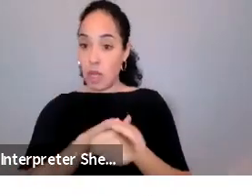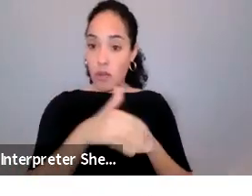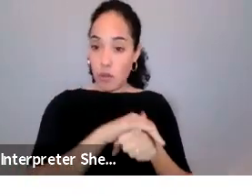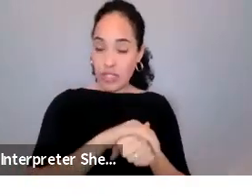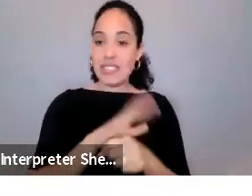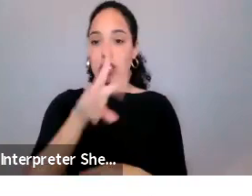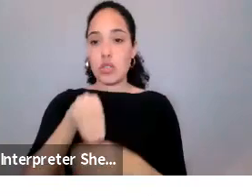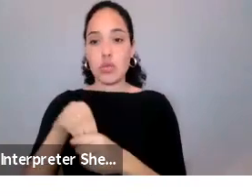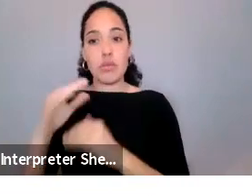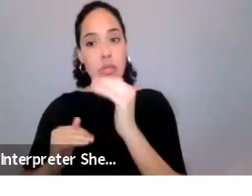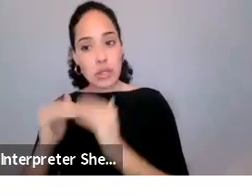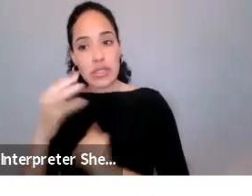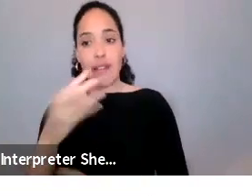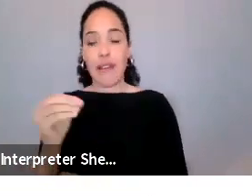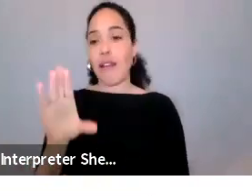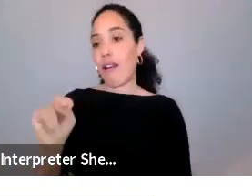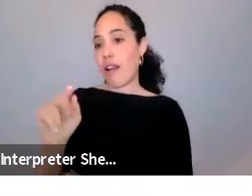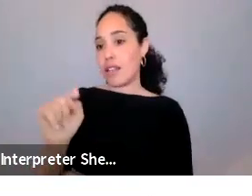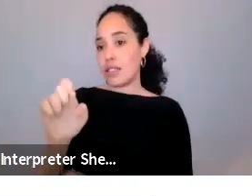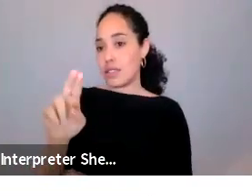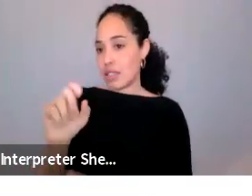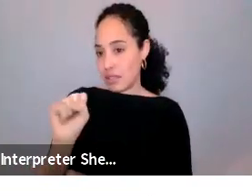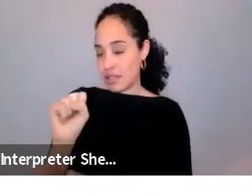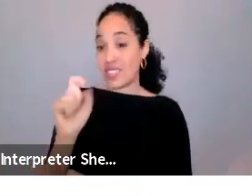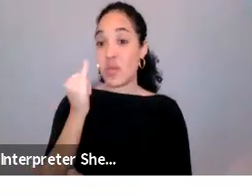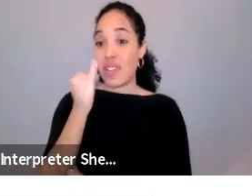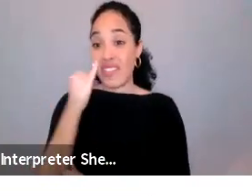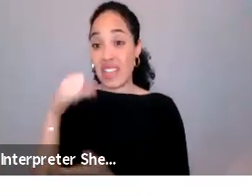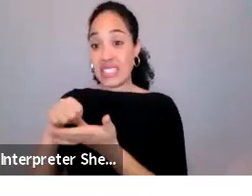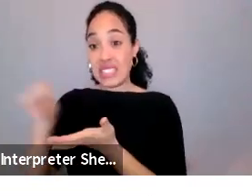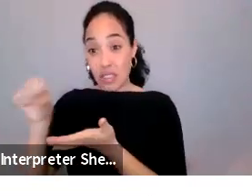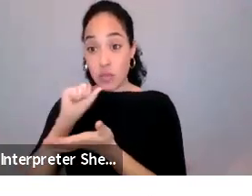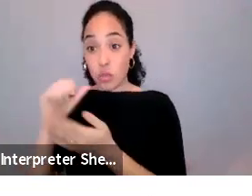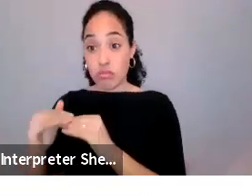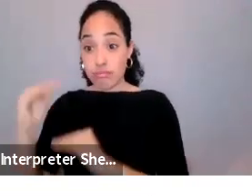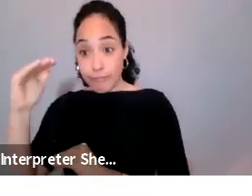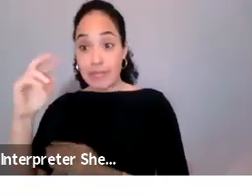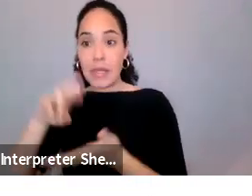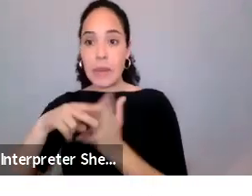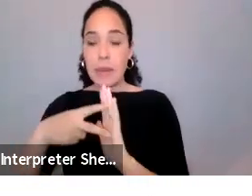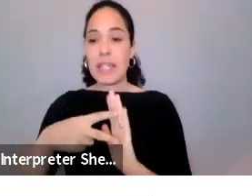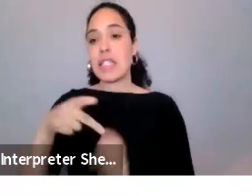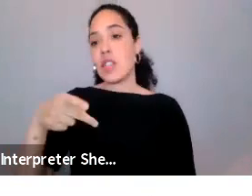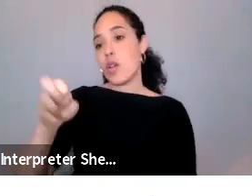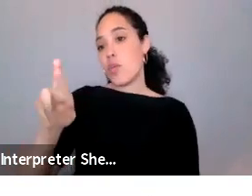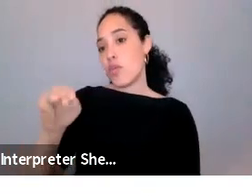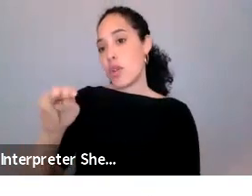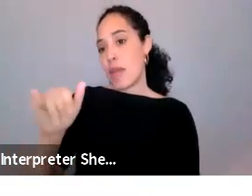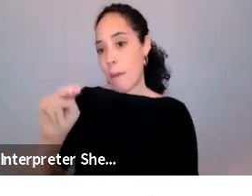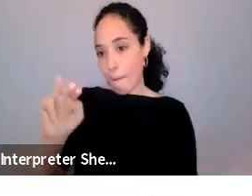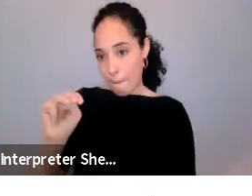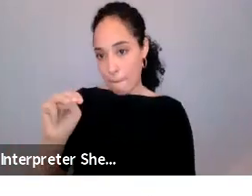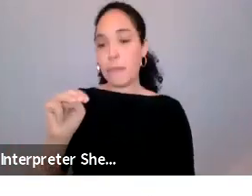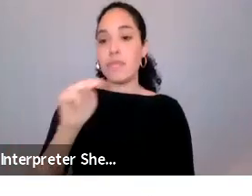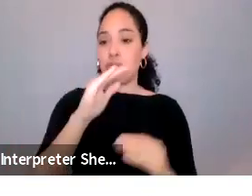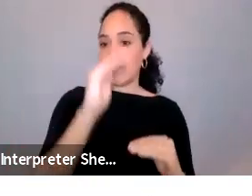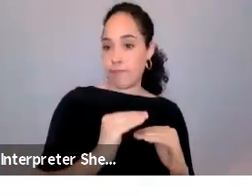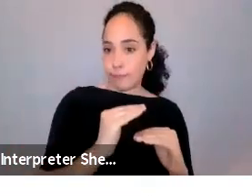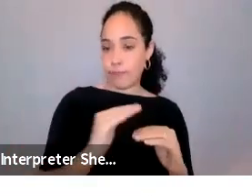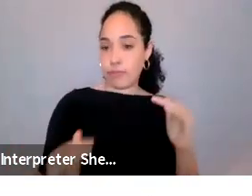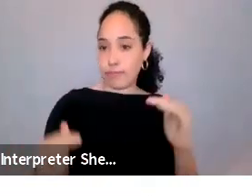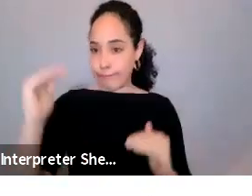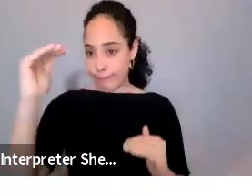for building and contents. The higher the deductible, the lower your premium. Homeowners and commercial property owners should generally elect